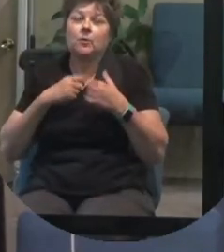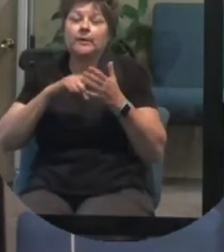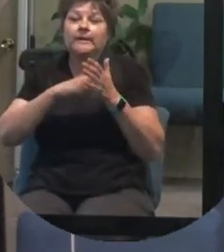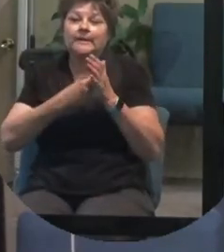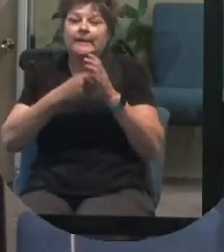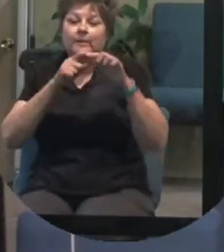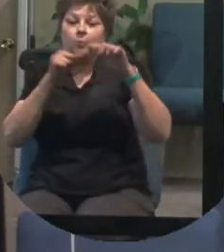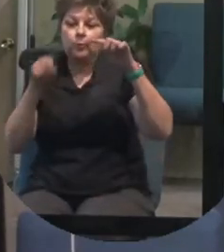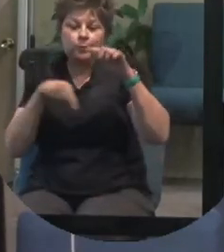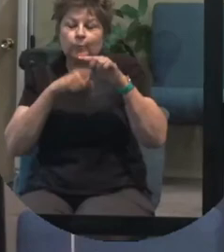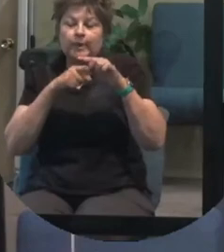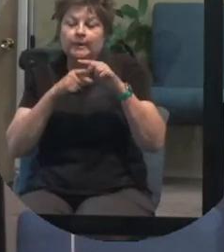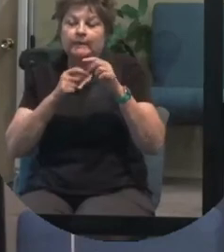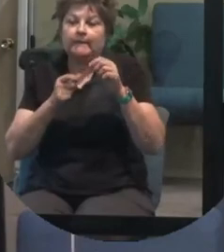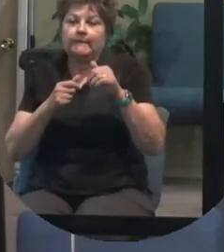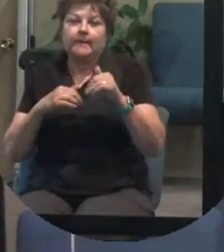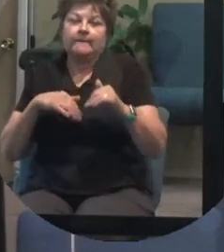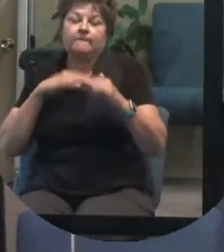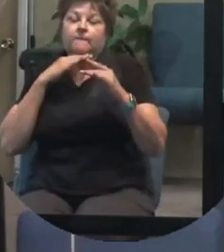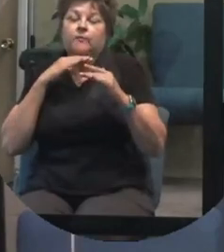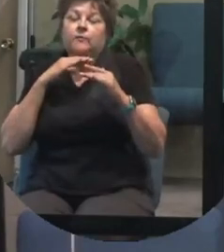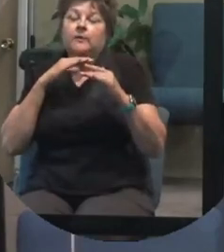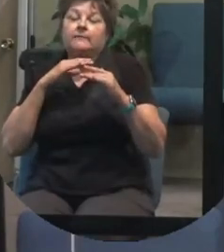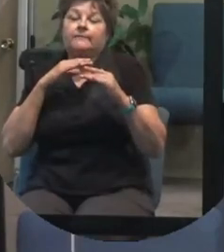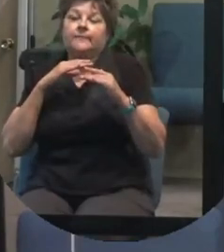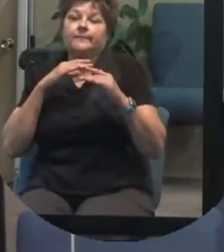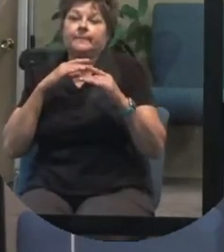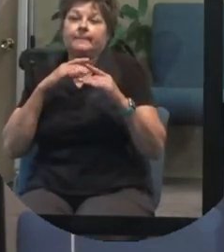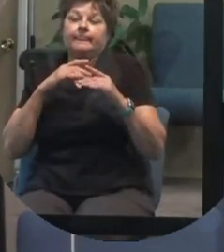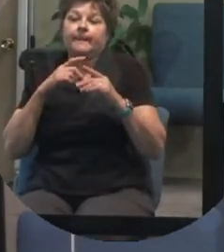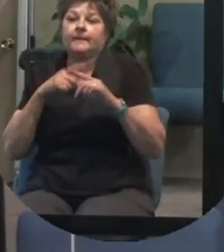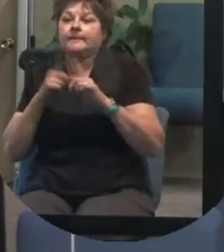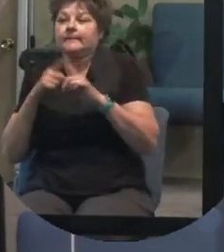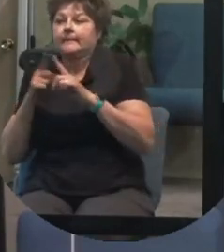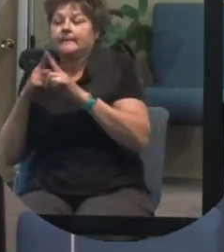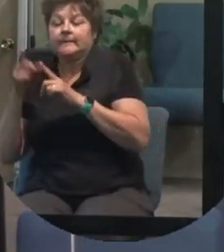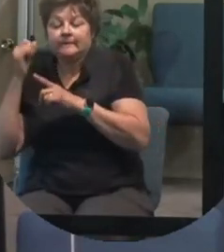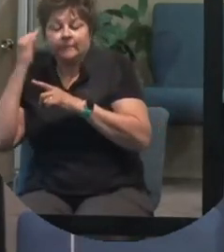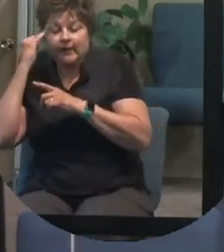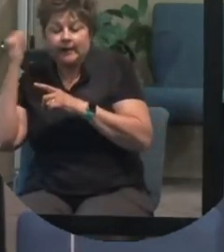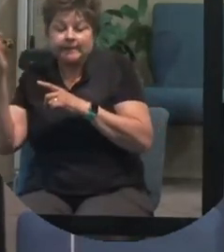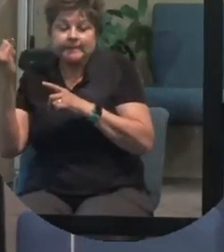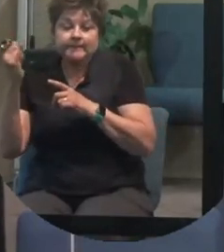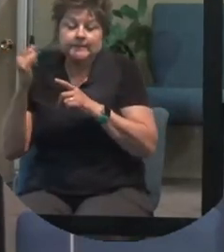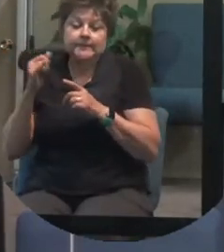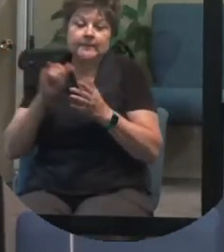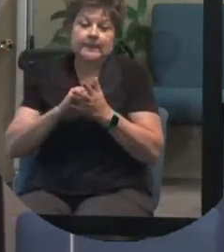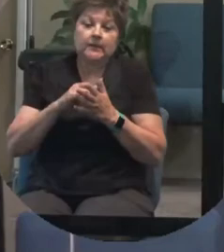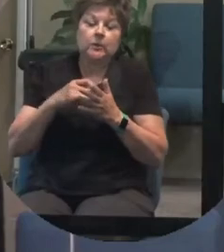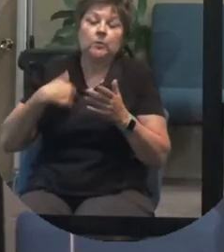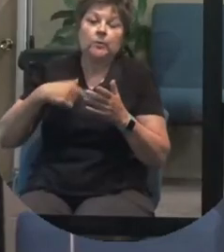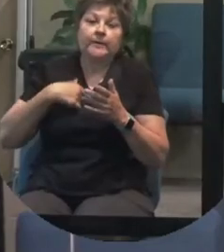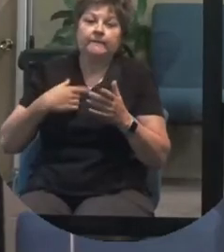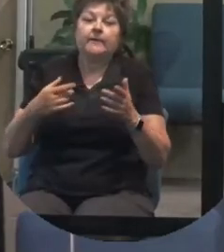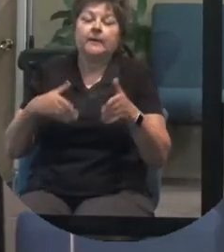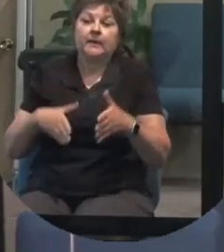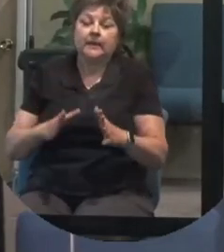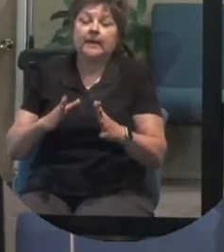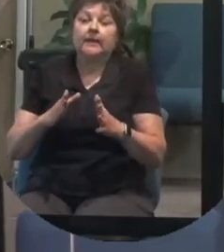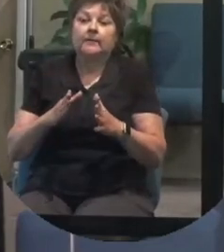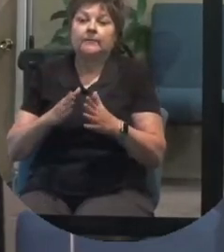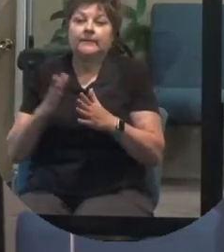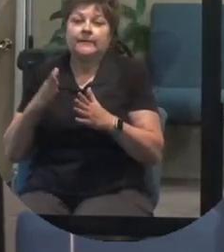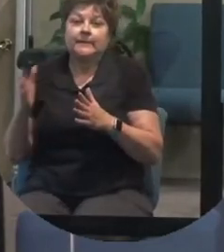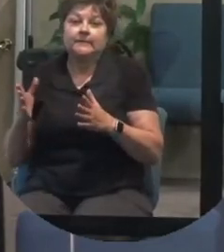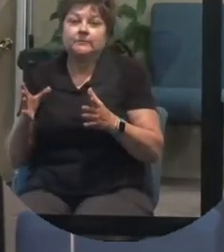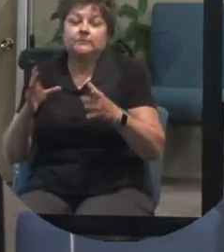things that we have allowed to attach to us, or that we've clung to, that